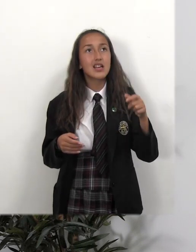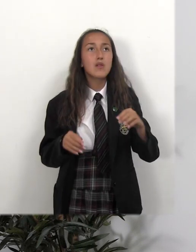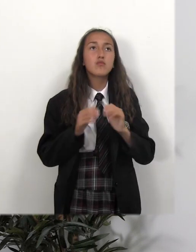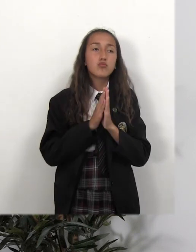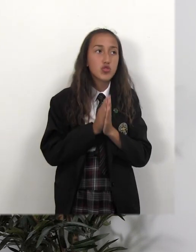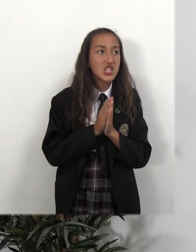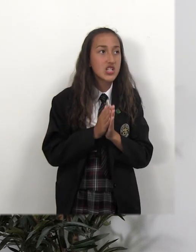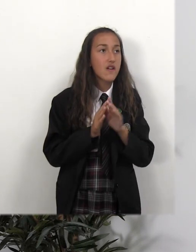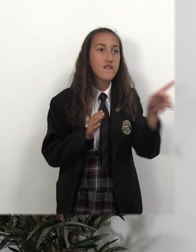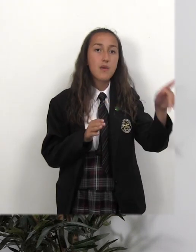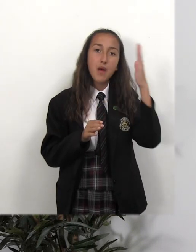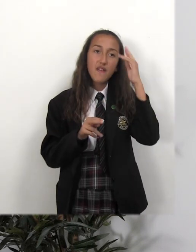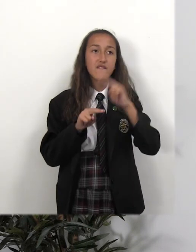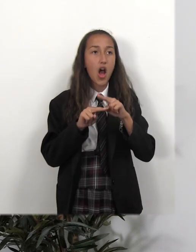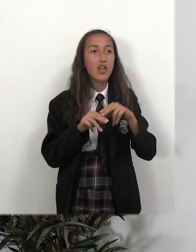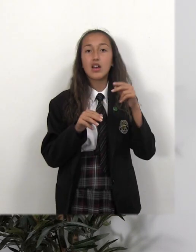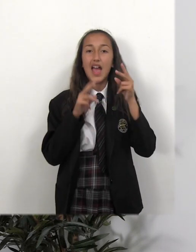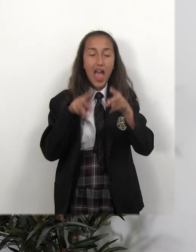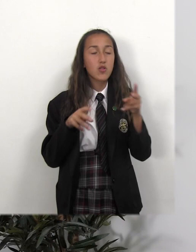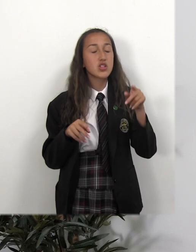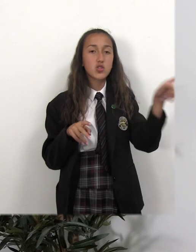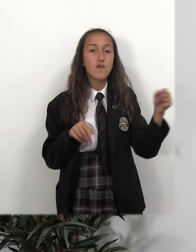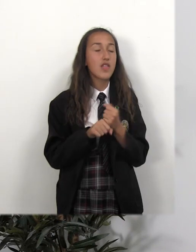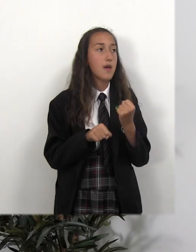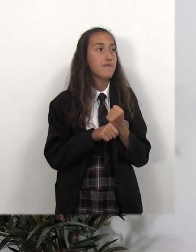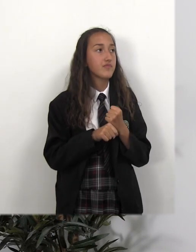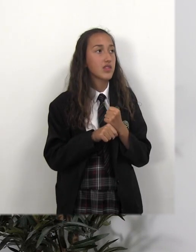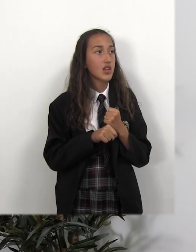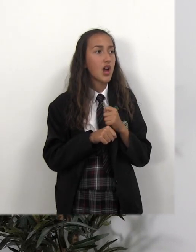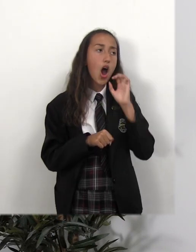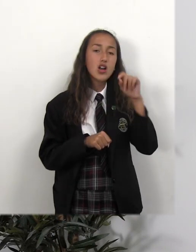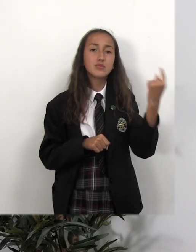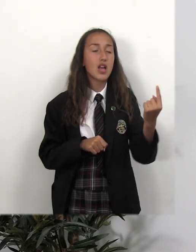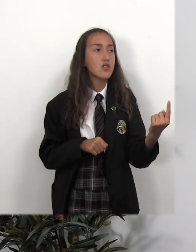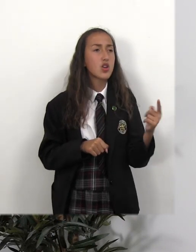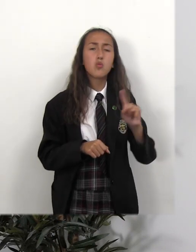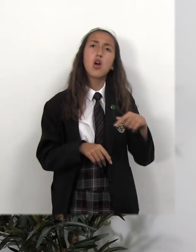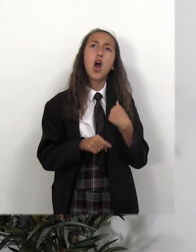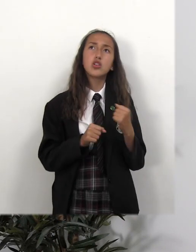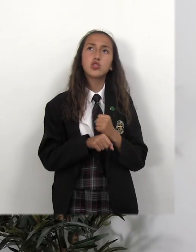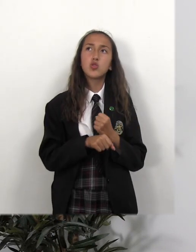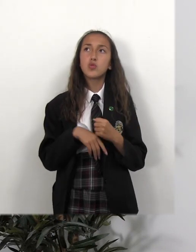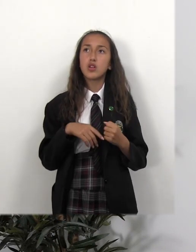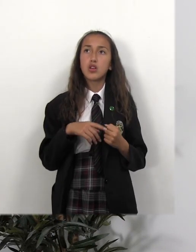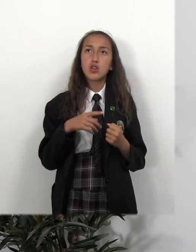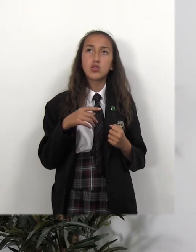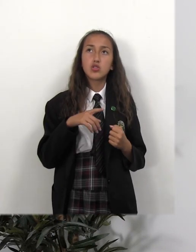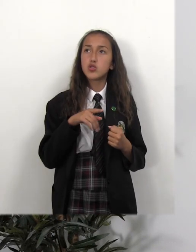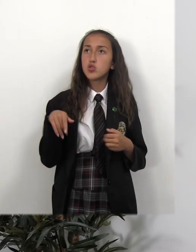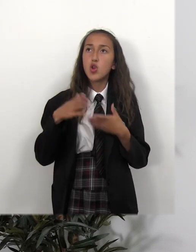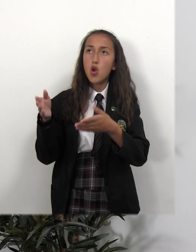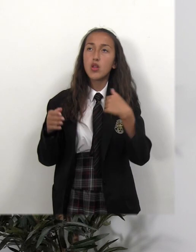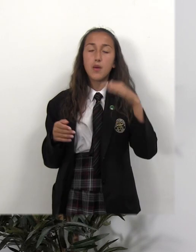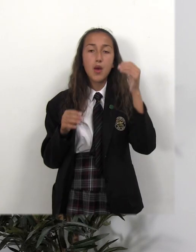what their parents and carers have done for them. Asking themselves, what can I do to make sure I show